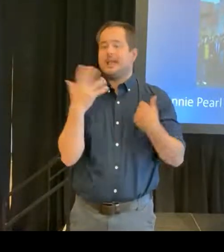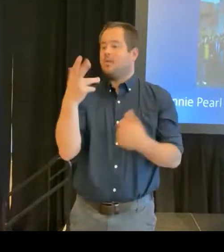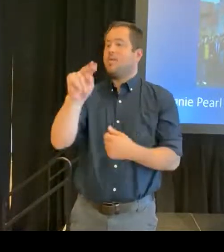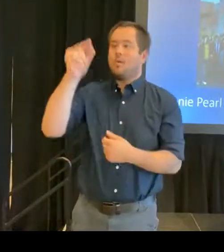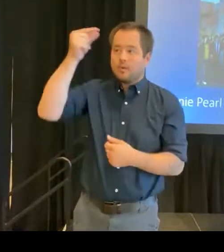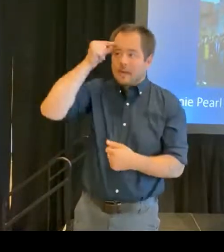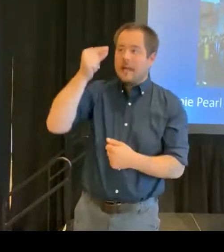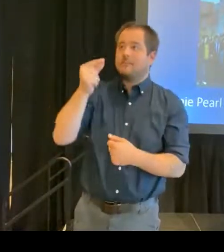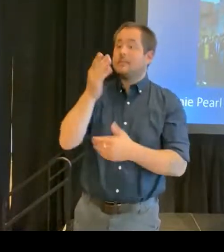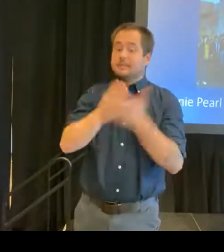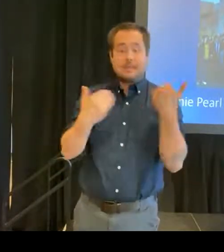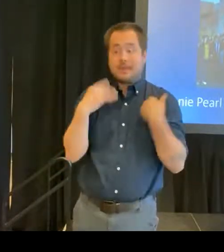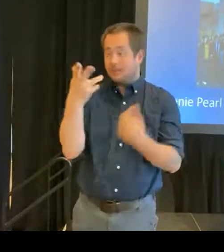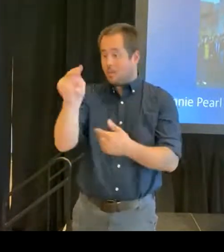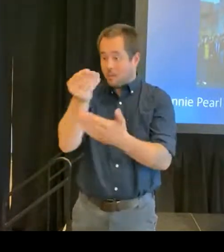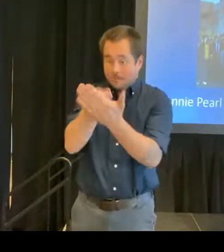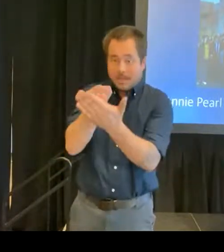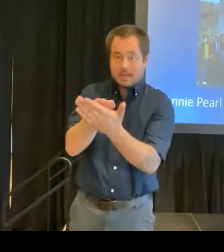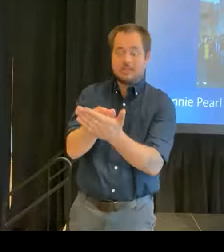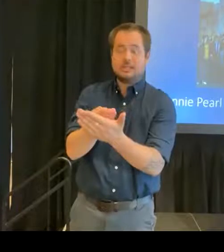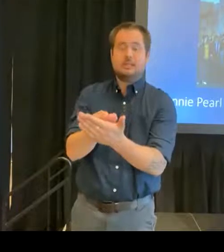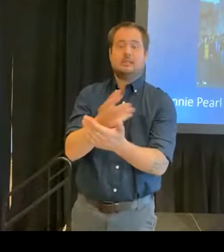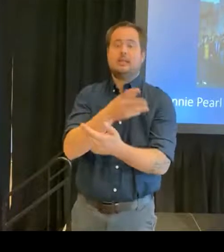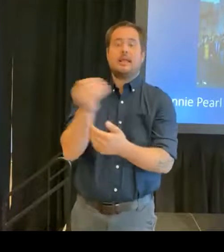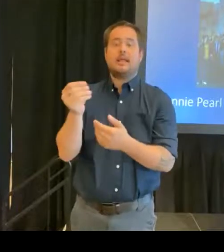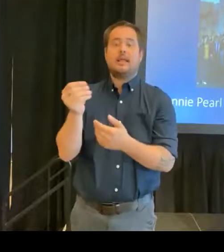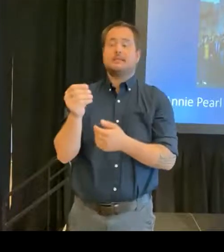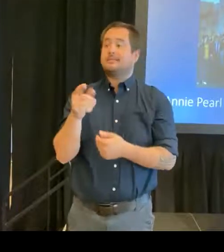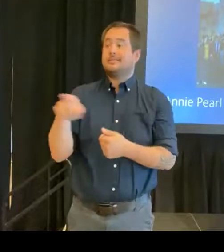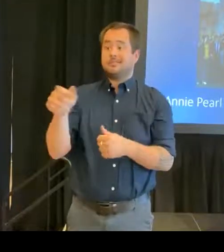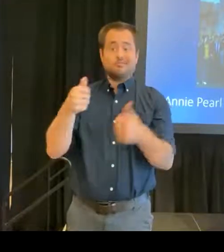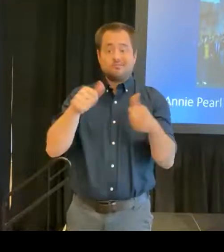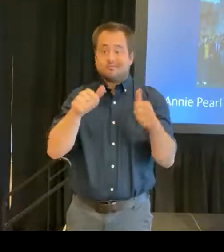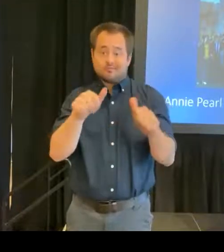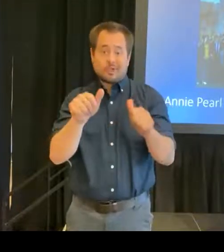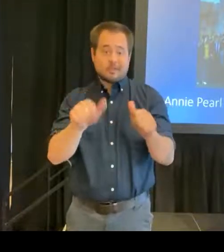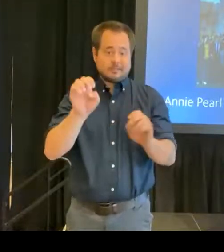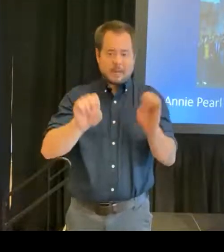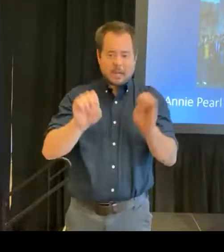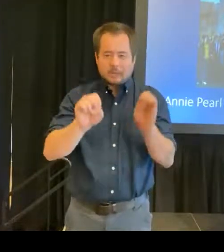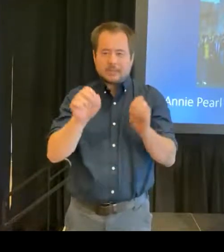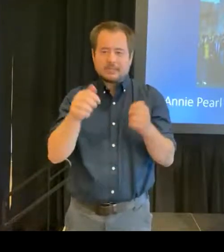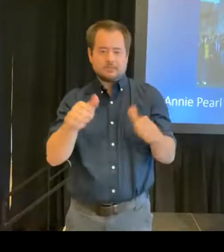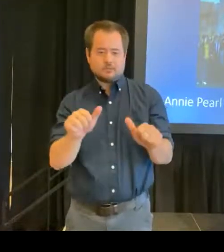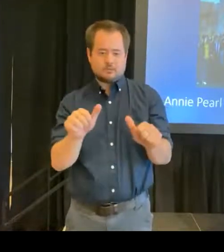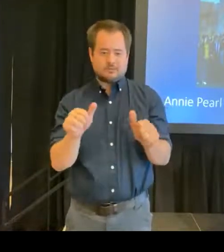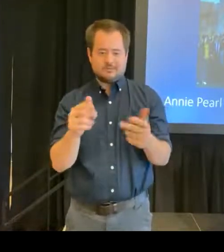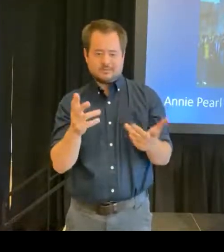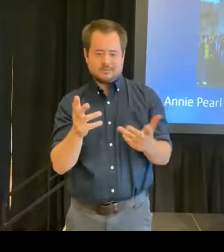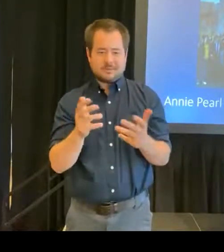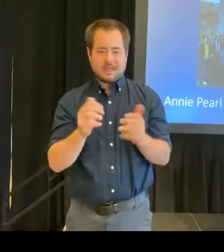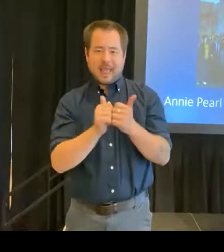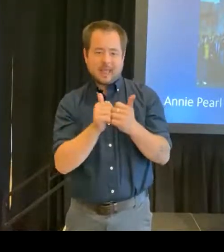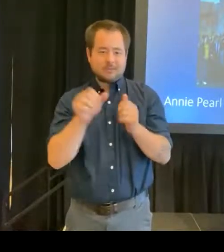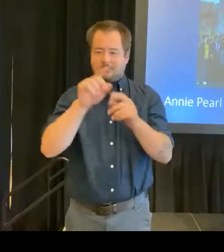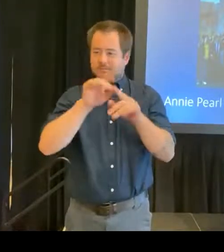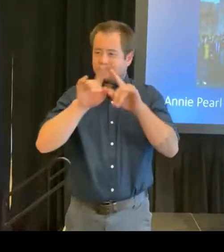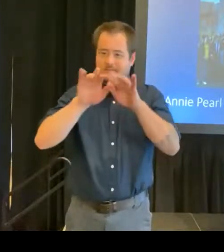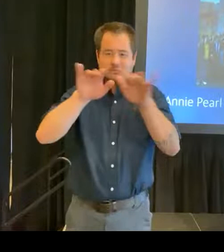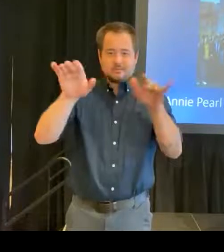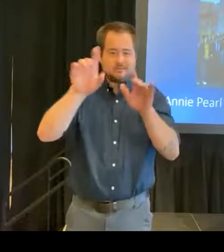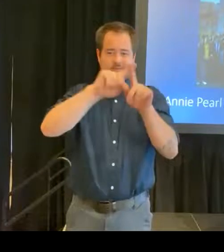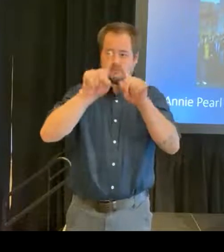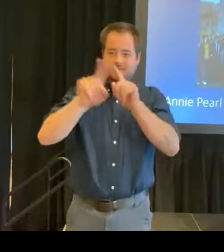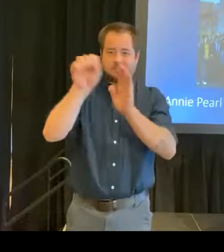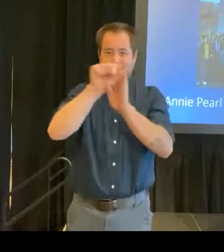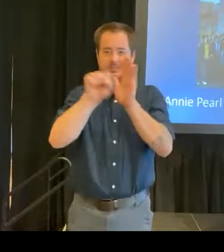currency. And the whole experiment was getting a bunch of states to figure out how to work together on behalf of something bigger than